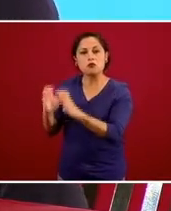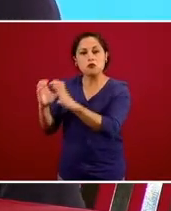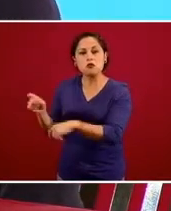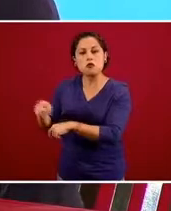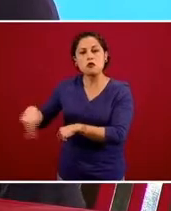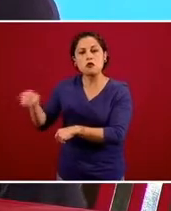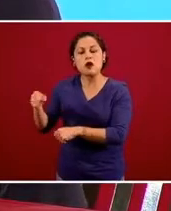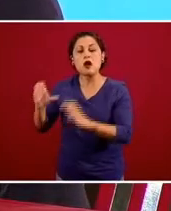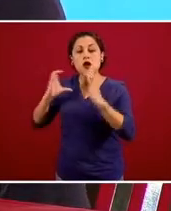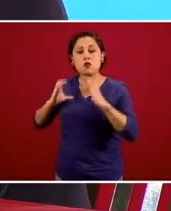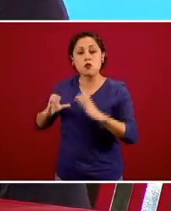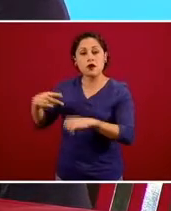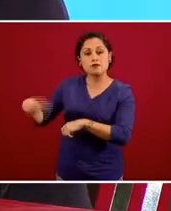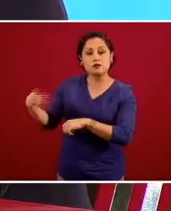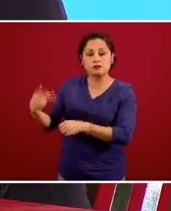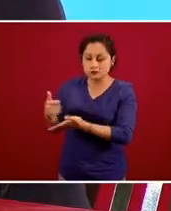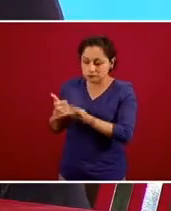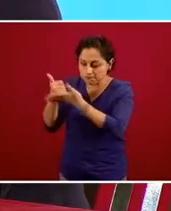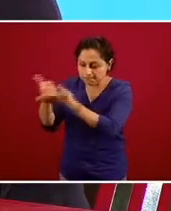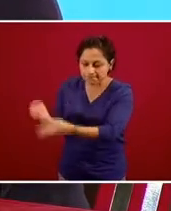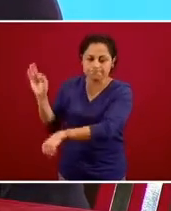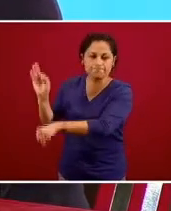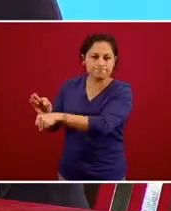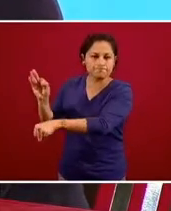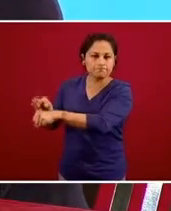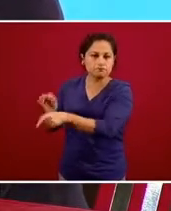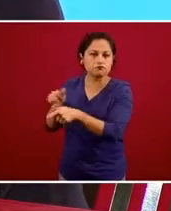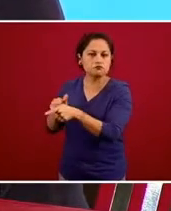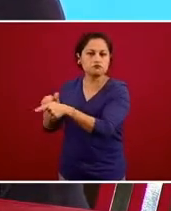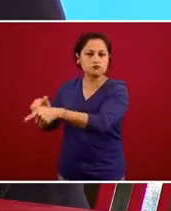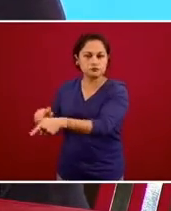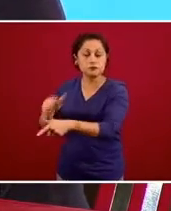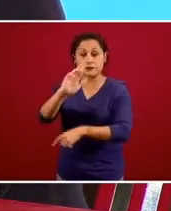medication to keep them in a stable